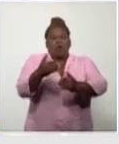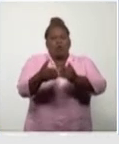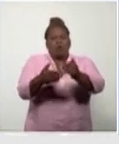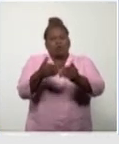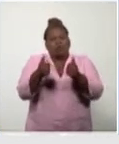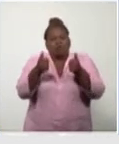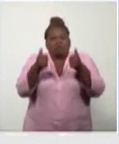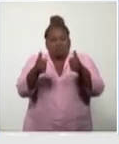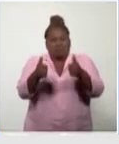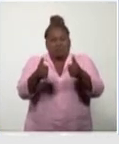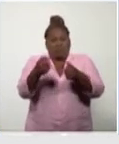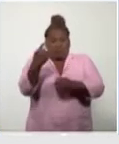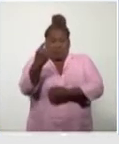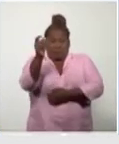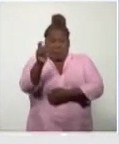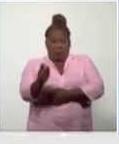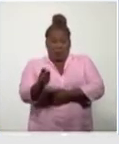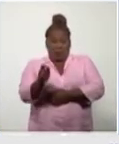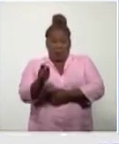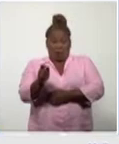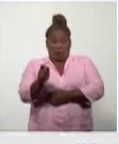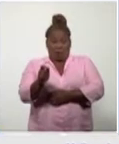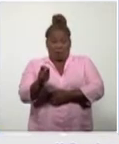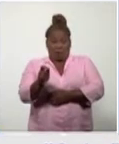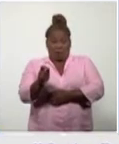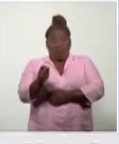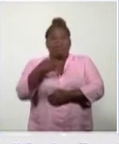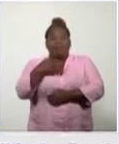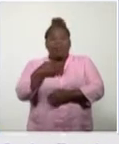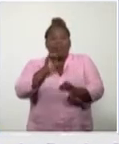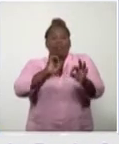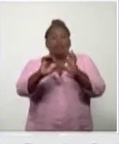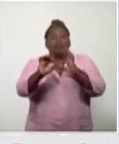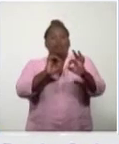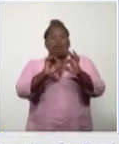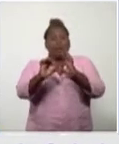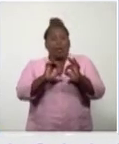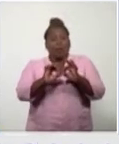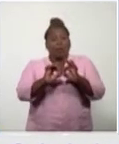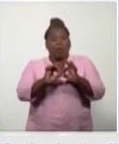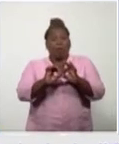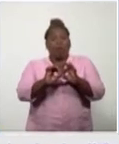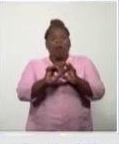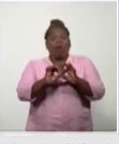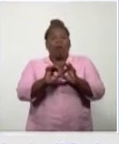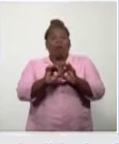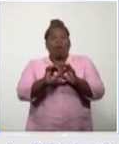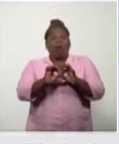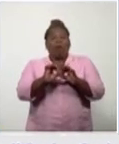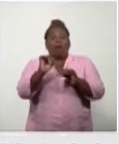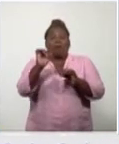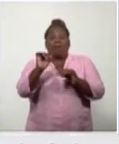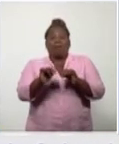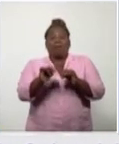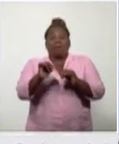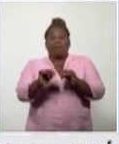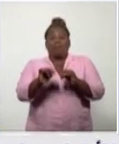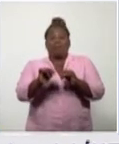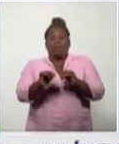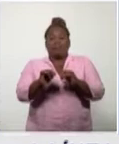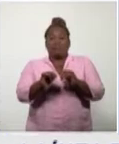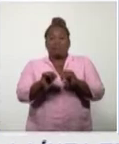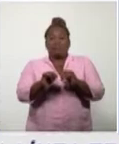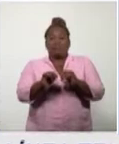And another patient from that same hospital had some